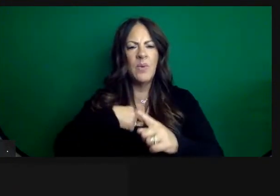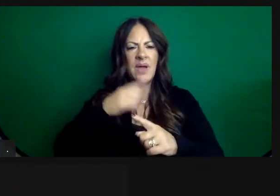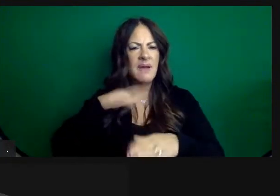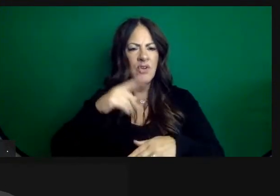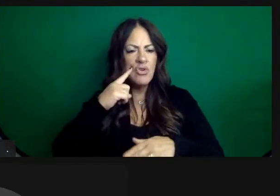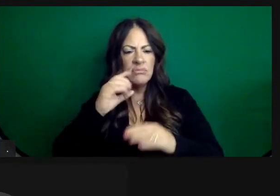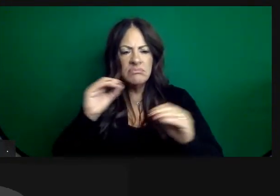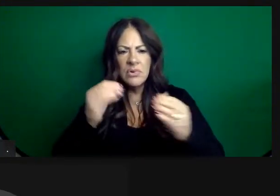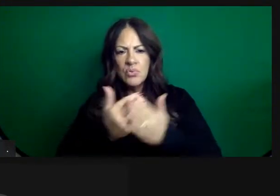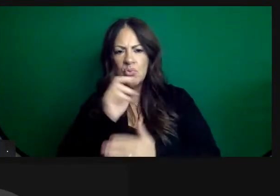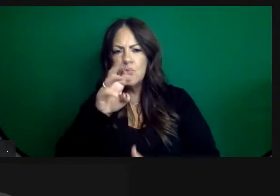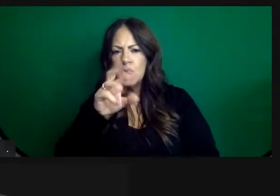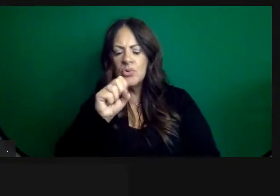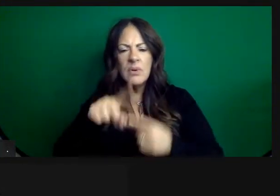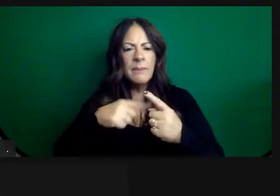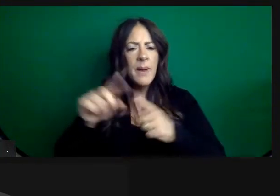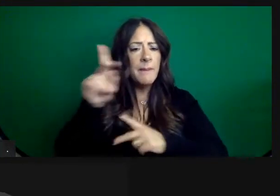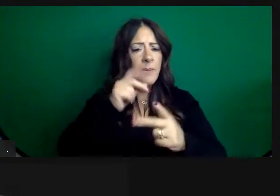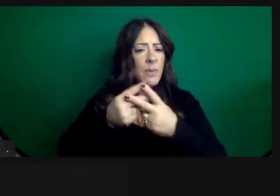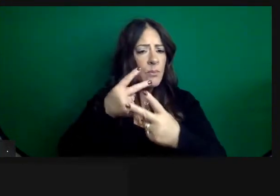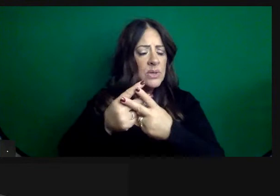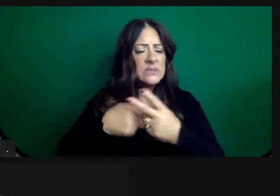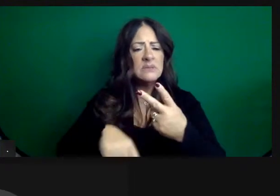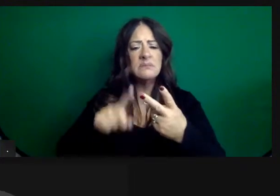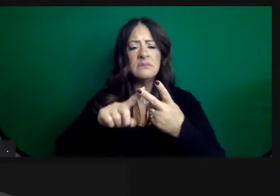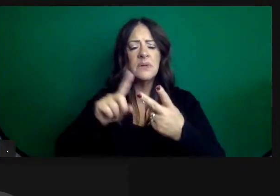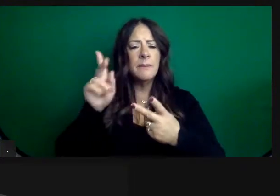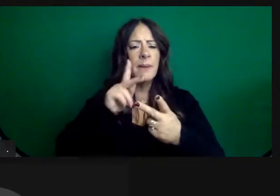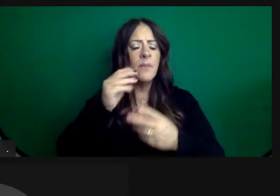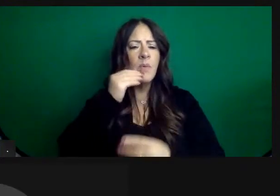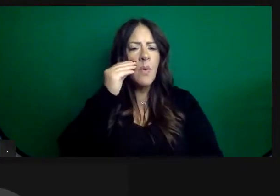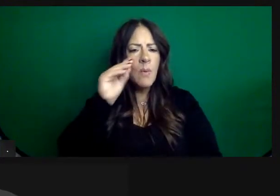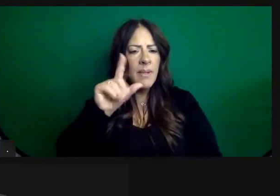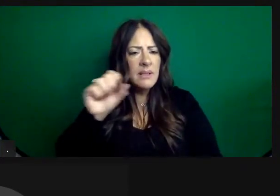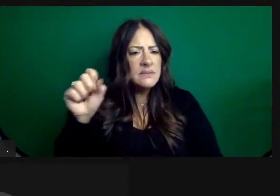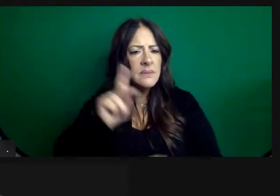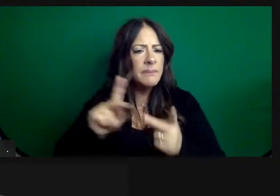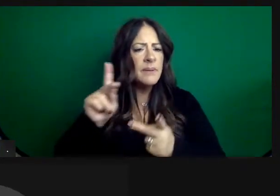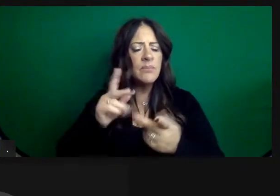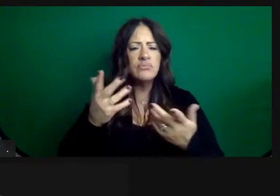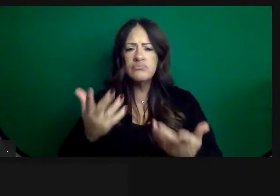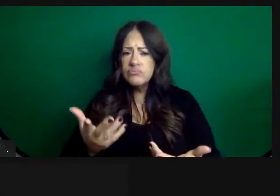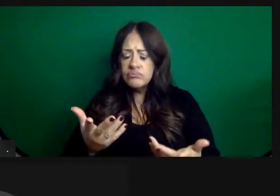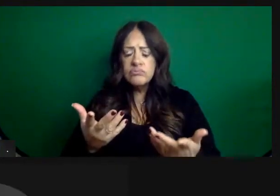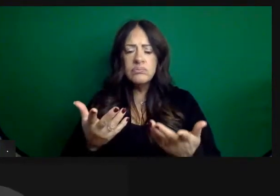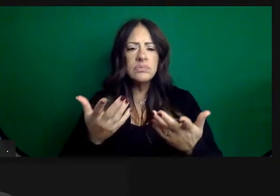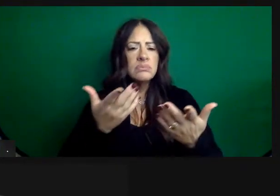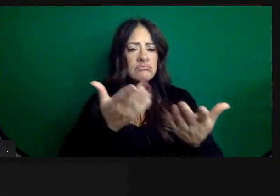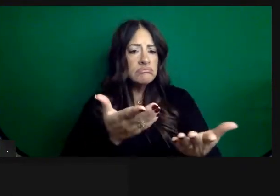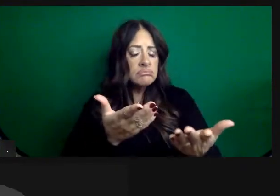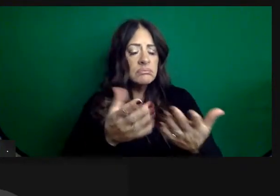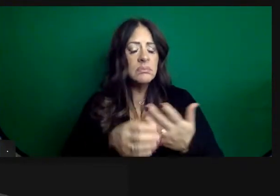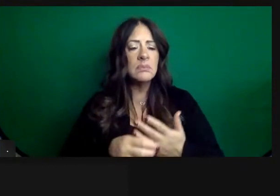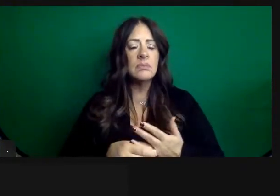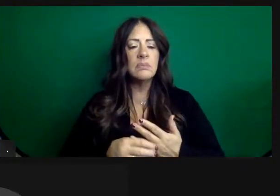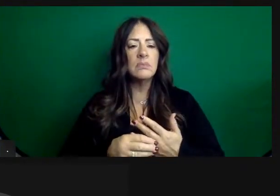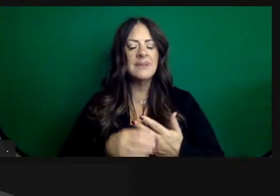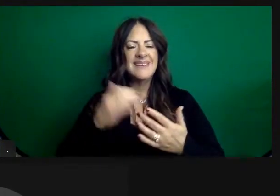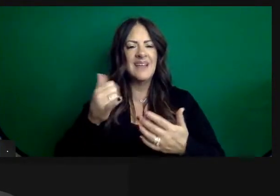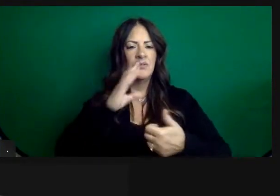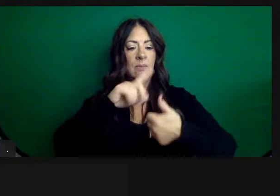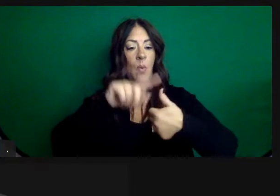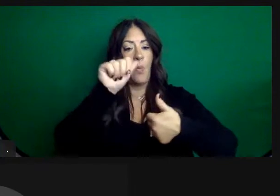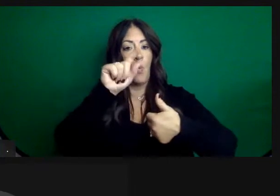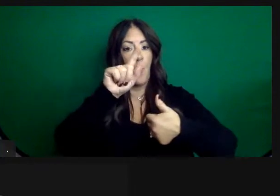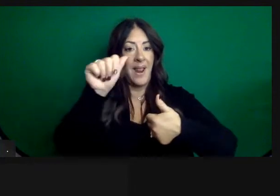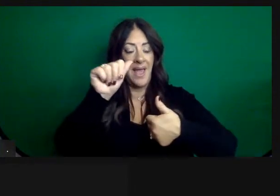and incarcerated populations that were supposedly in the second tier of phase 1B. And I was